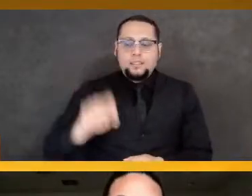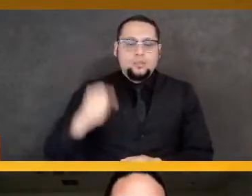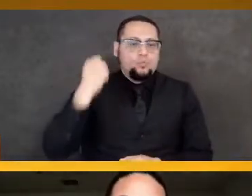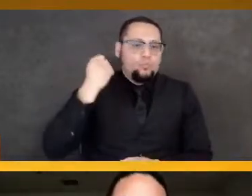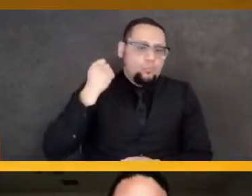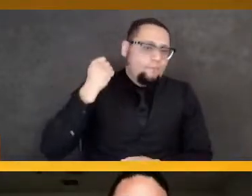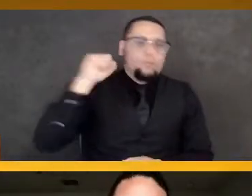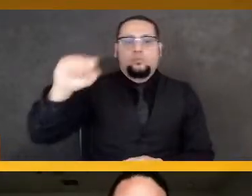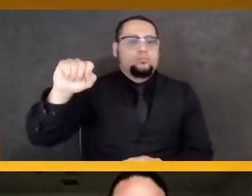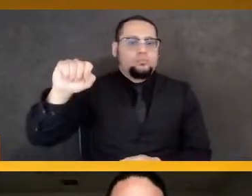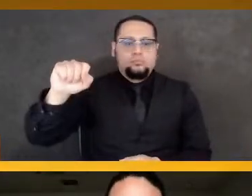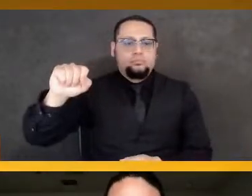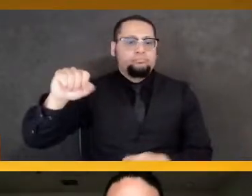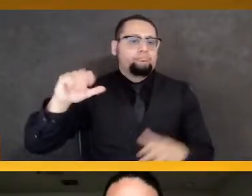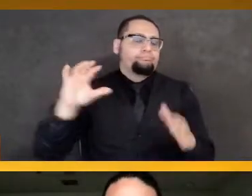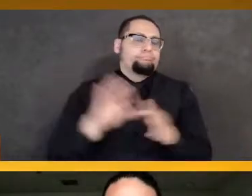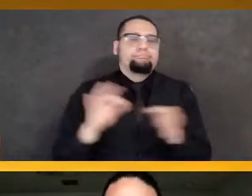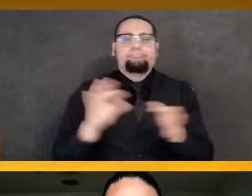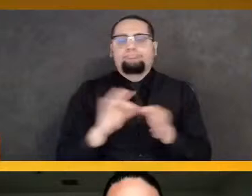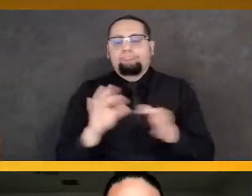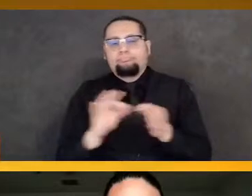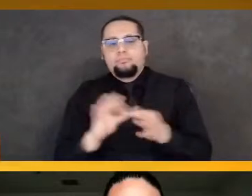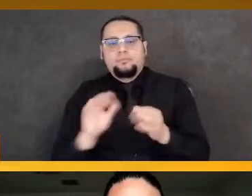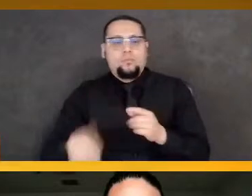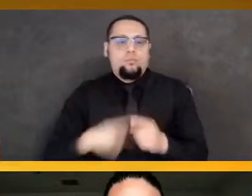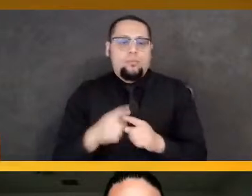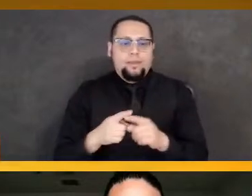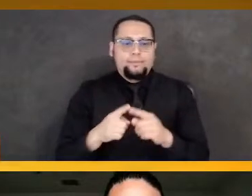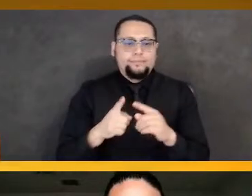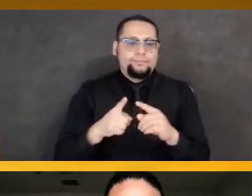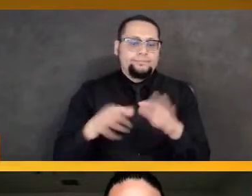the Alamo when the history of